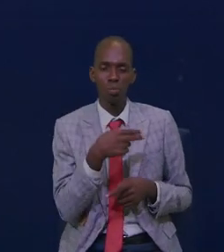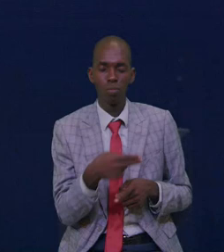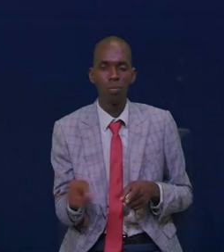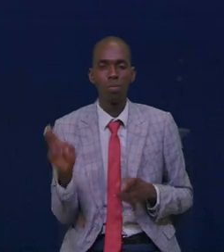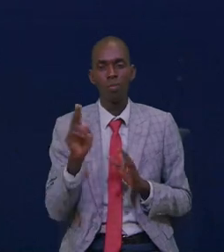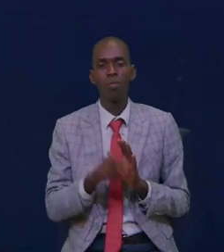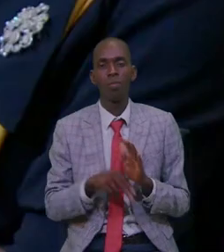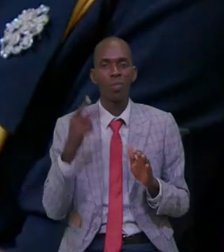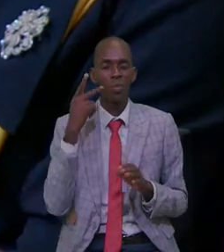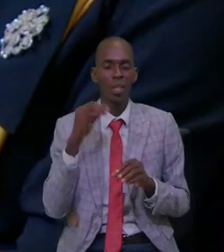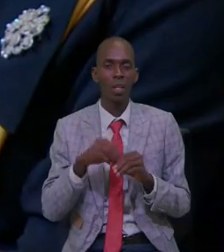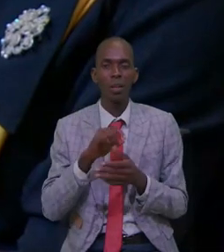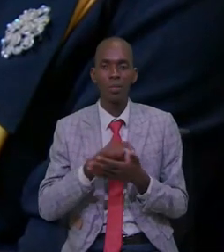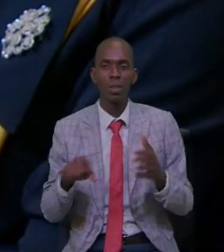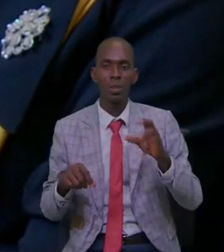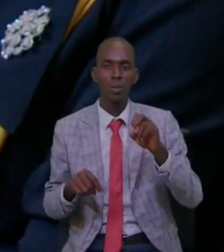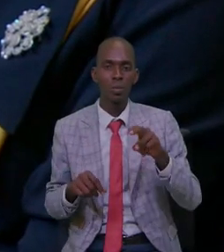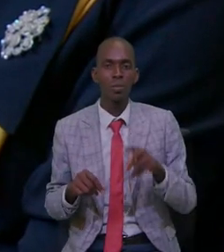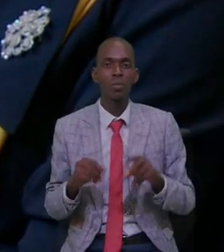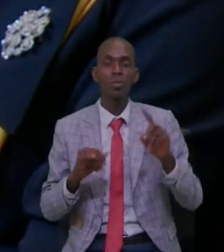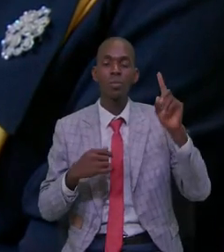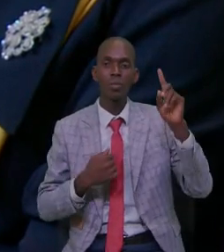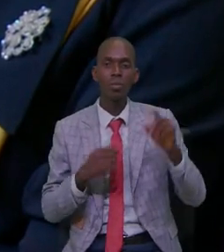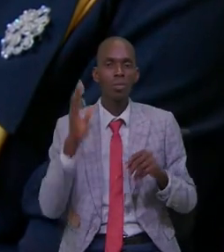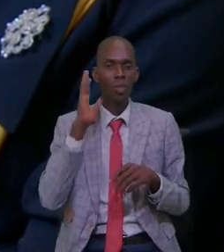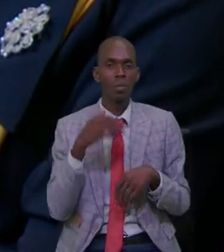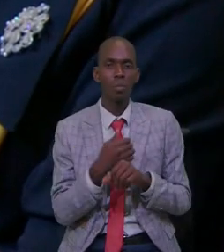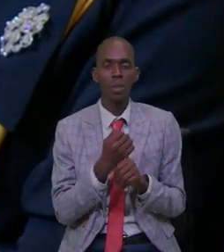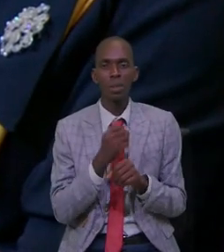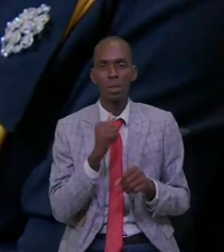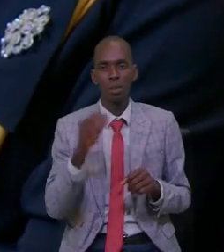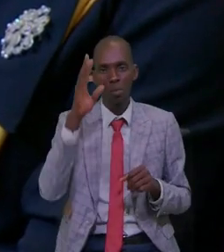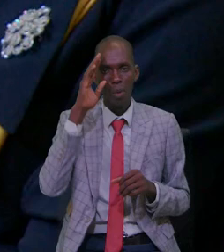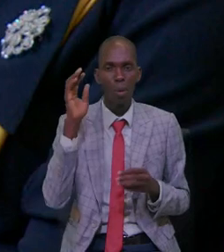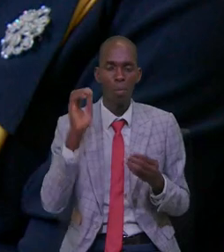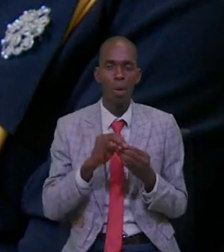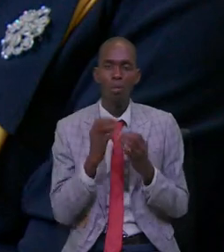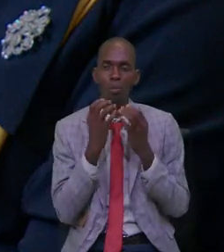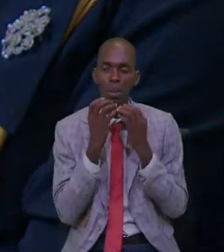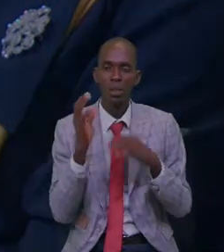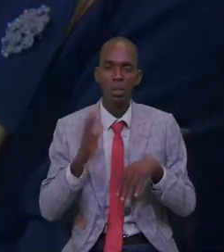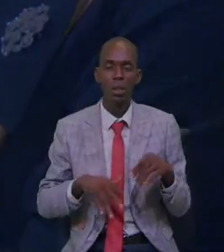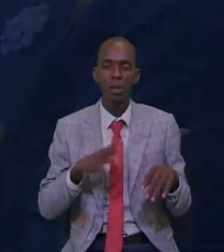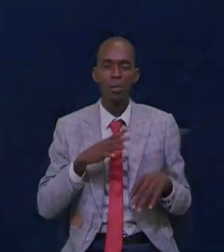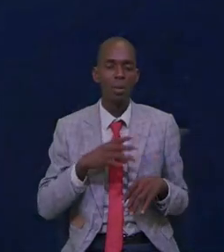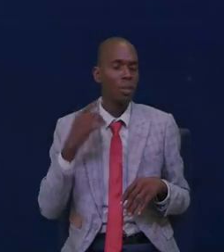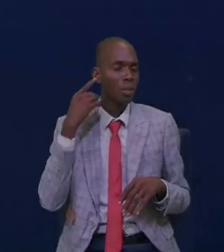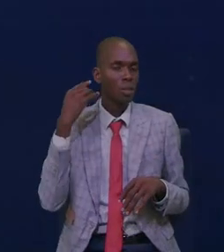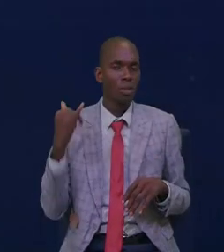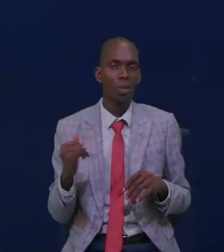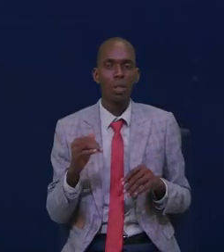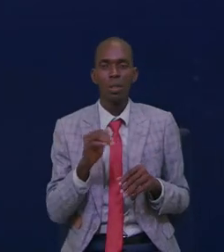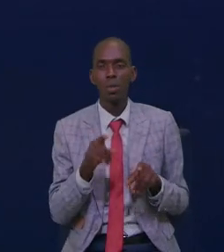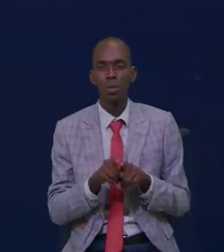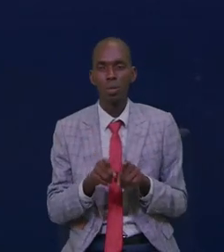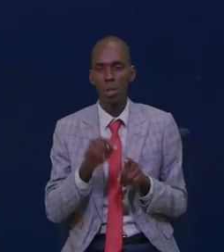12. In verse 12, I will make a man more precious than fine gold, even a man than